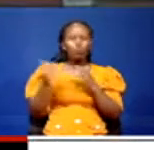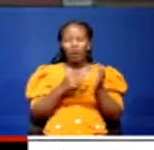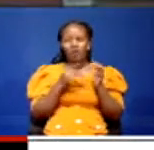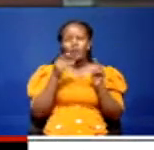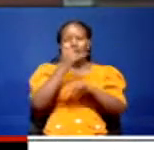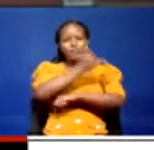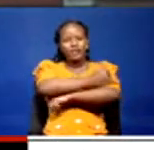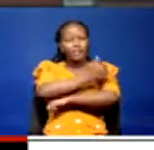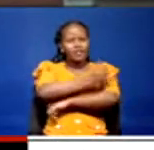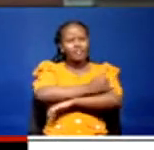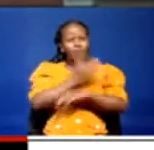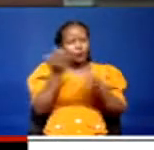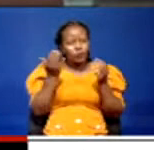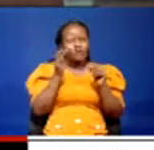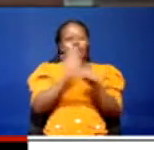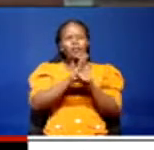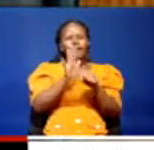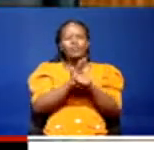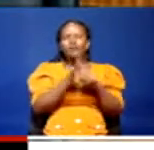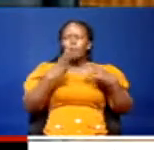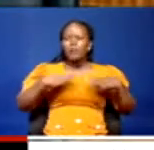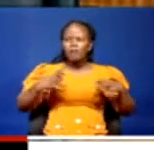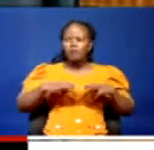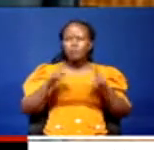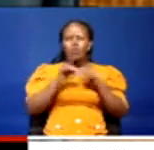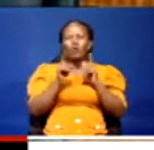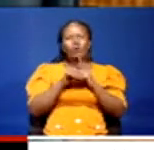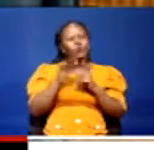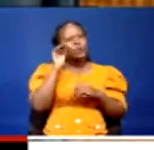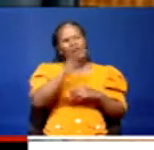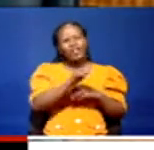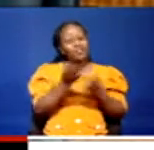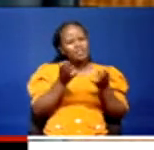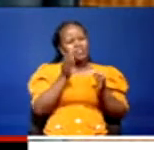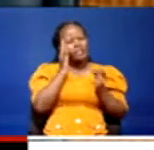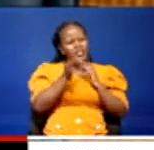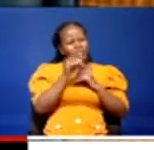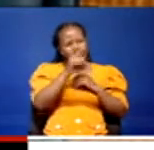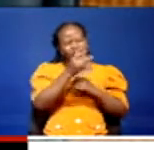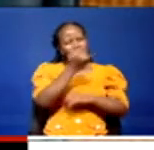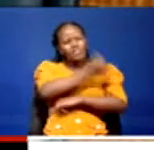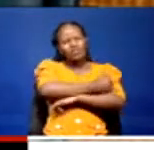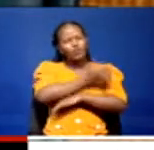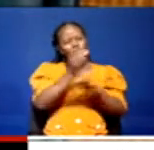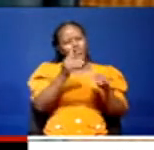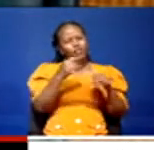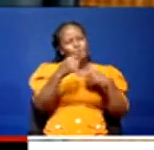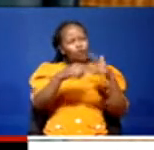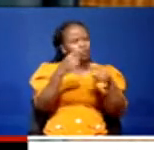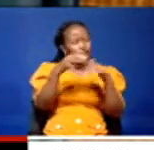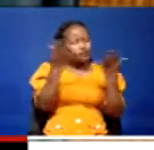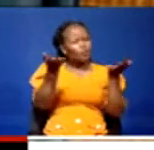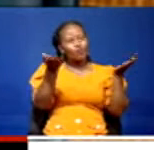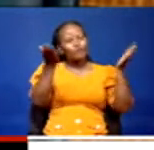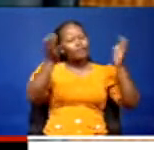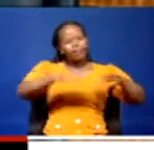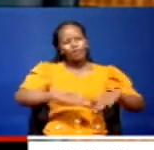institution. Many even went to the extent of asking whether the institution is still alive or is it dead? Is it even